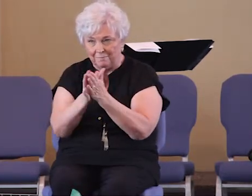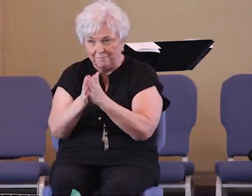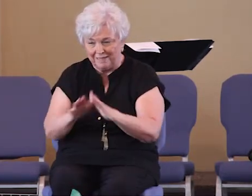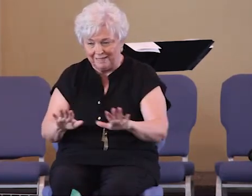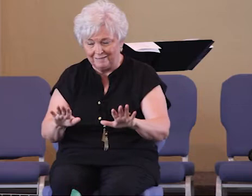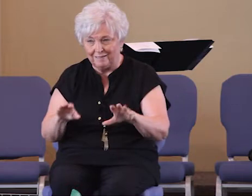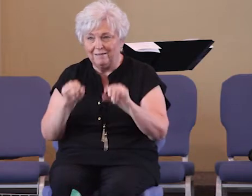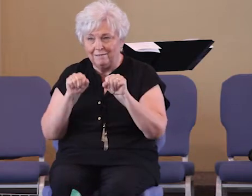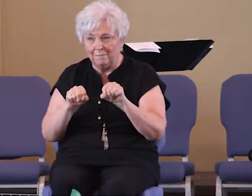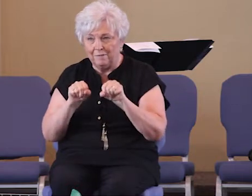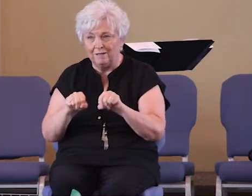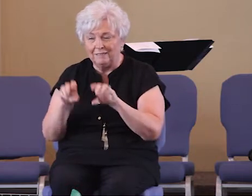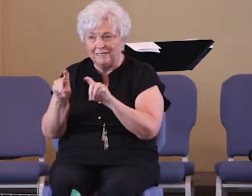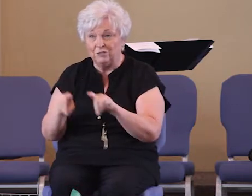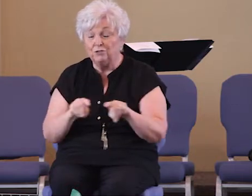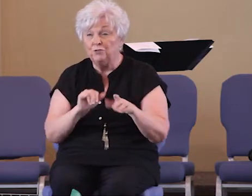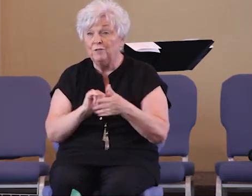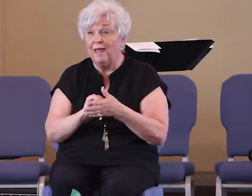Righteousness brings peace.